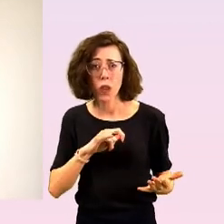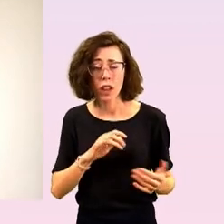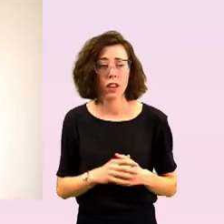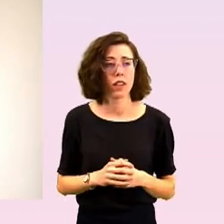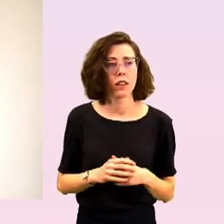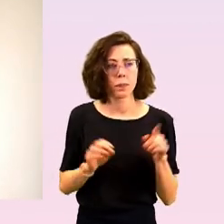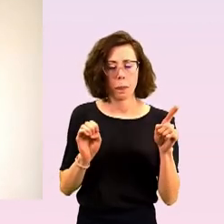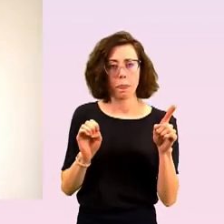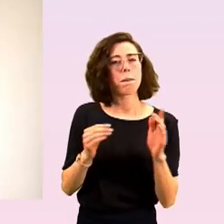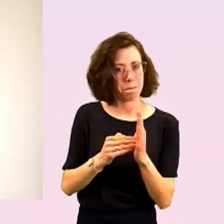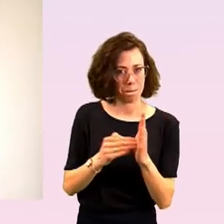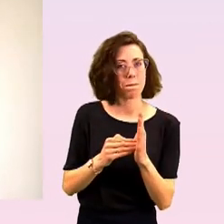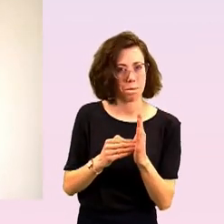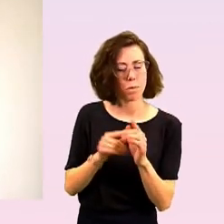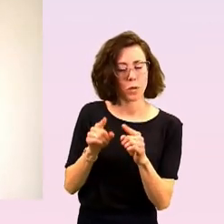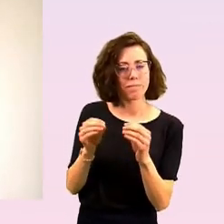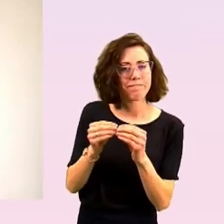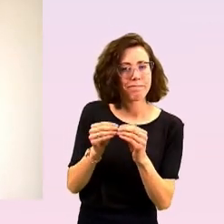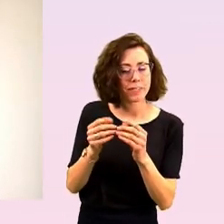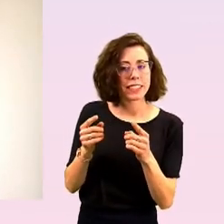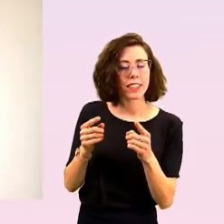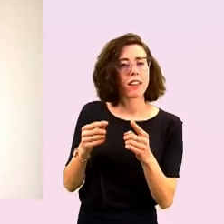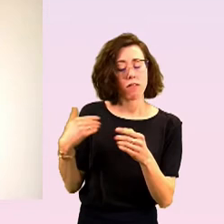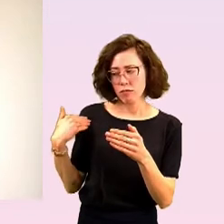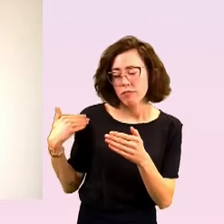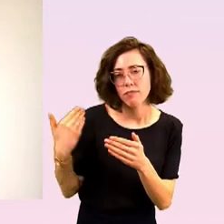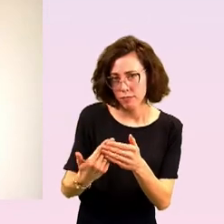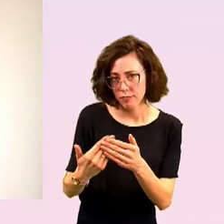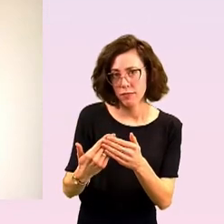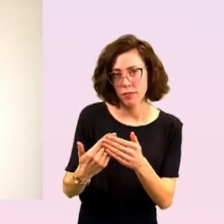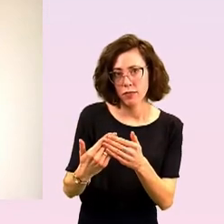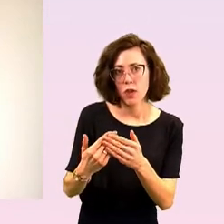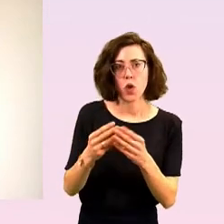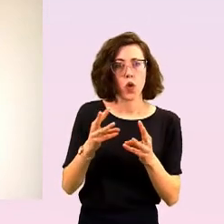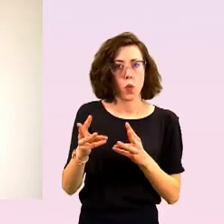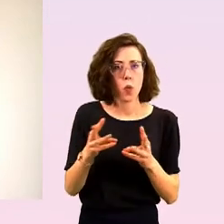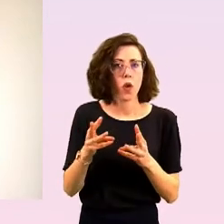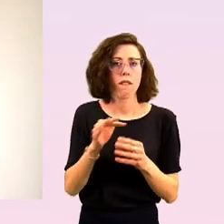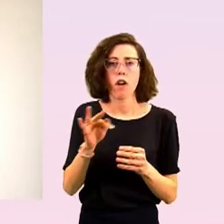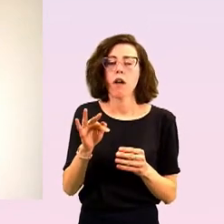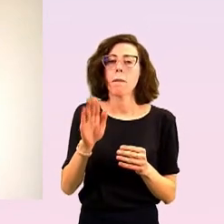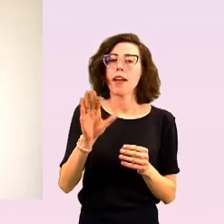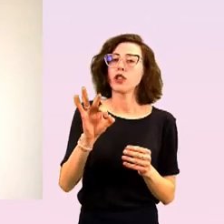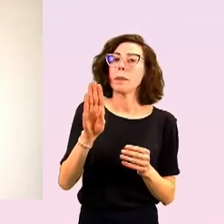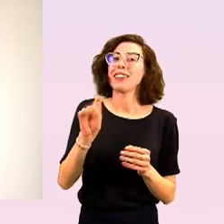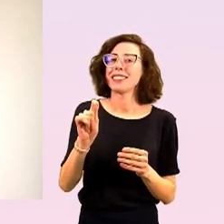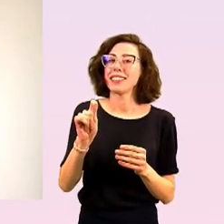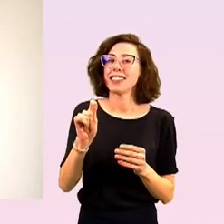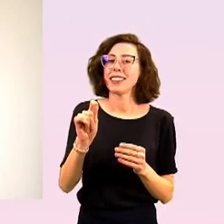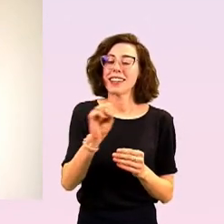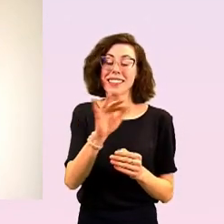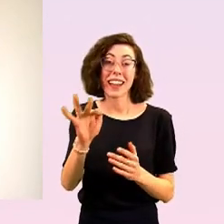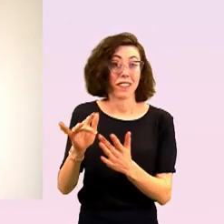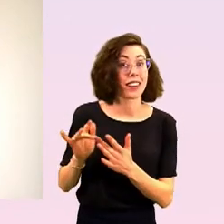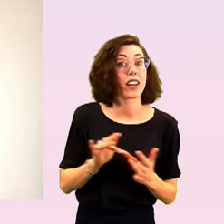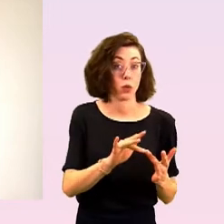hitting on was a lot of this work up until now that the LGBTQ plus staff networks have done is really approach things